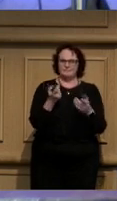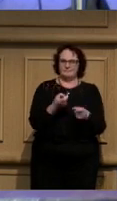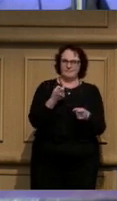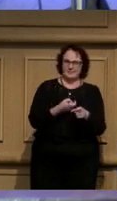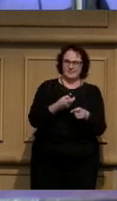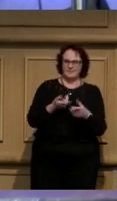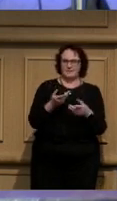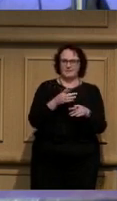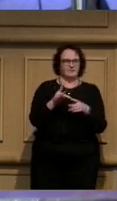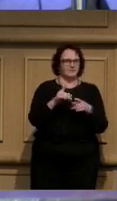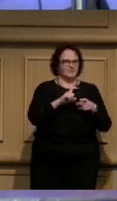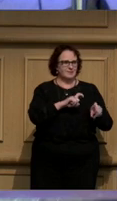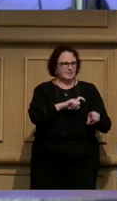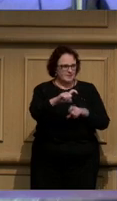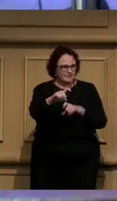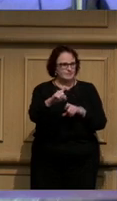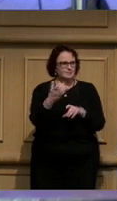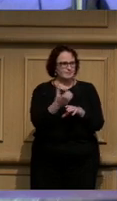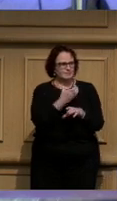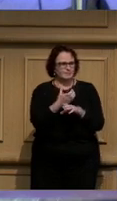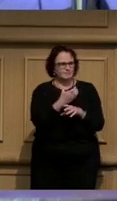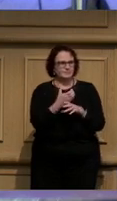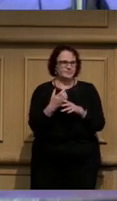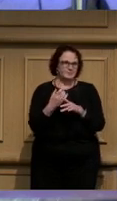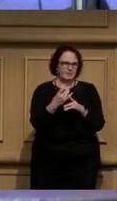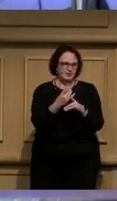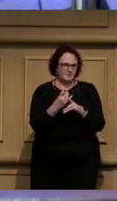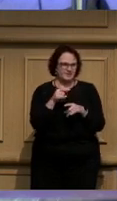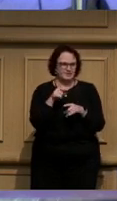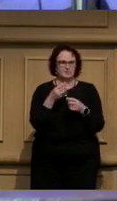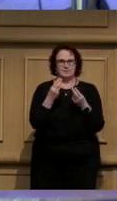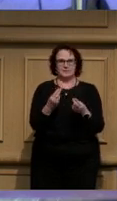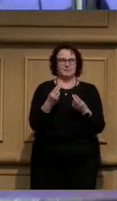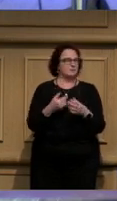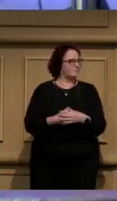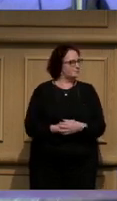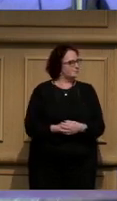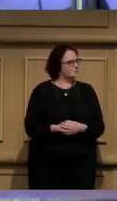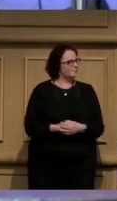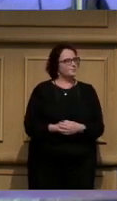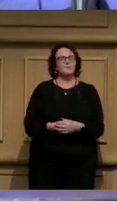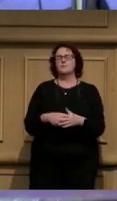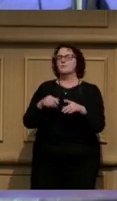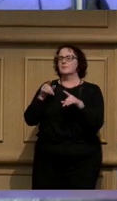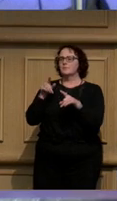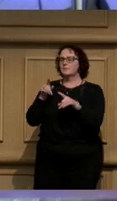more sustained help would is really kind of what's needed. Mm-hmm. When you talk about that,